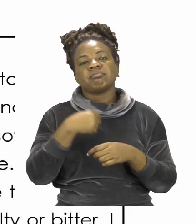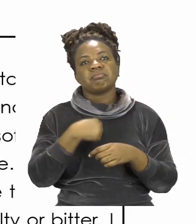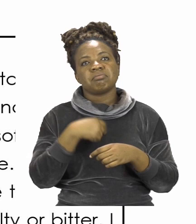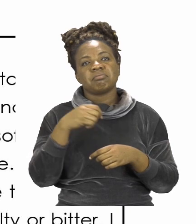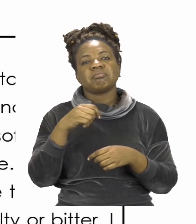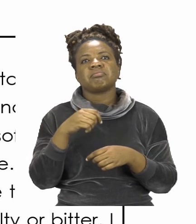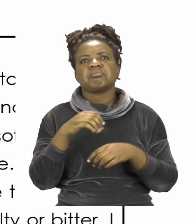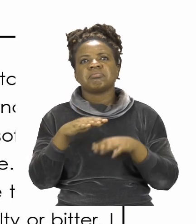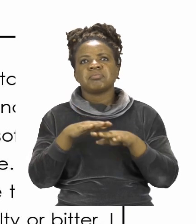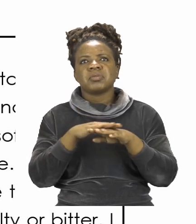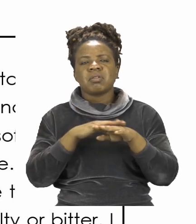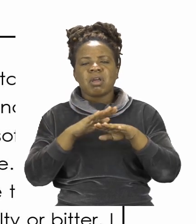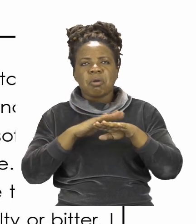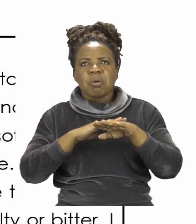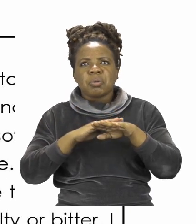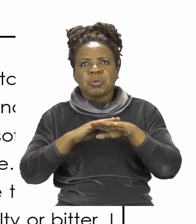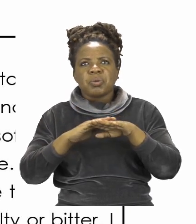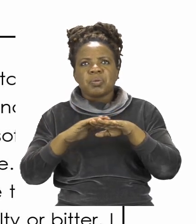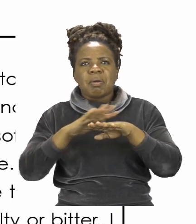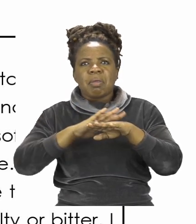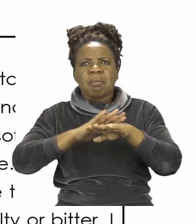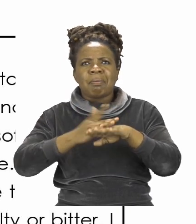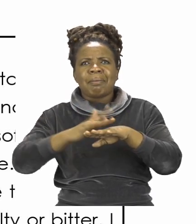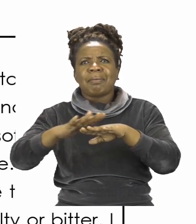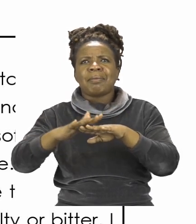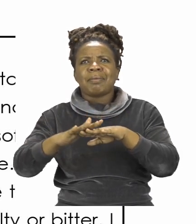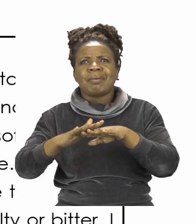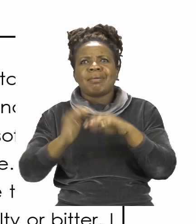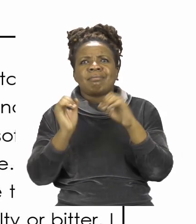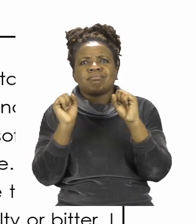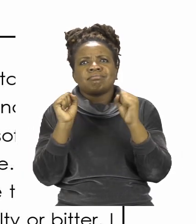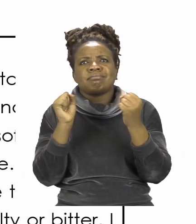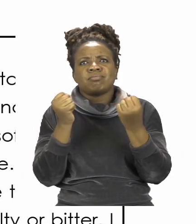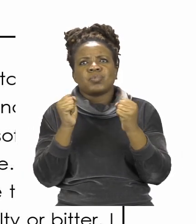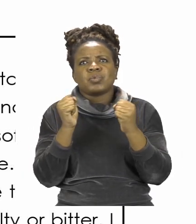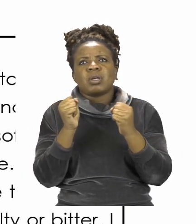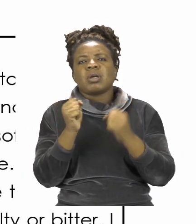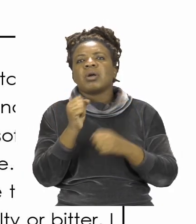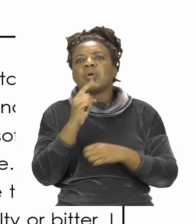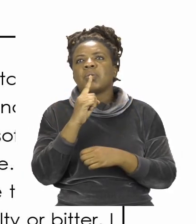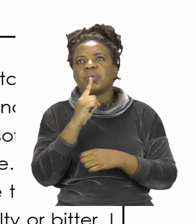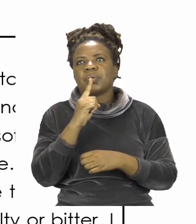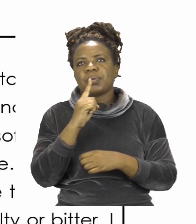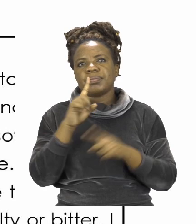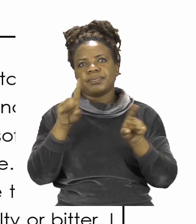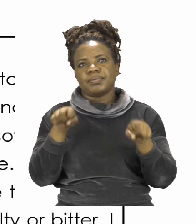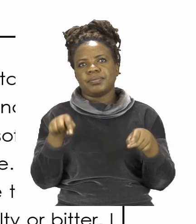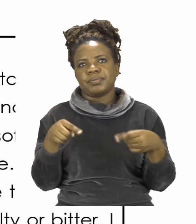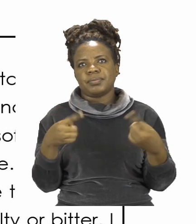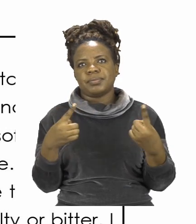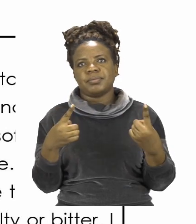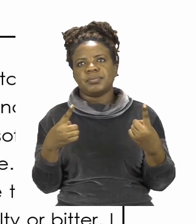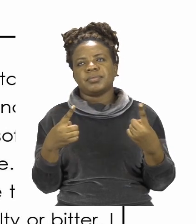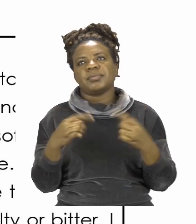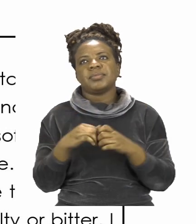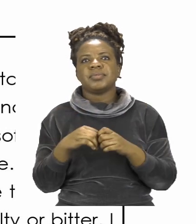feel smooth, rough, cold, or hot